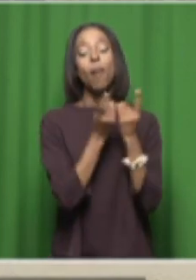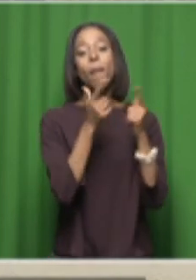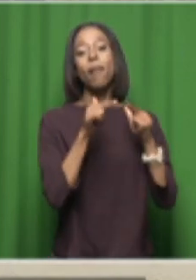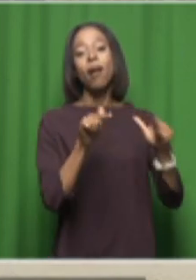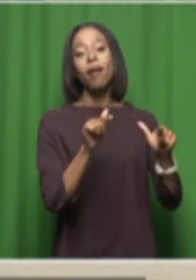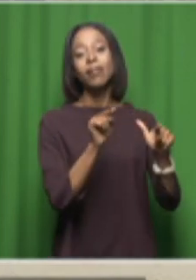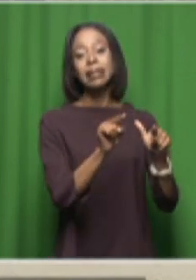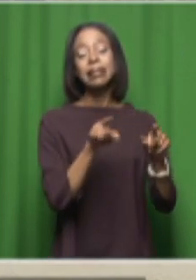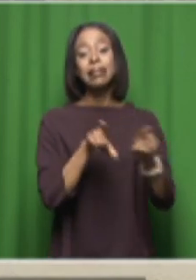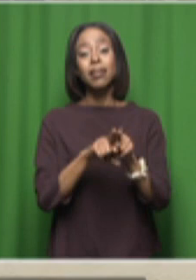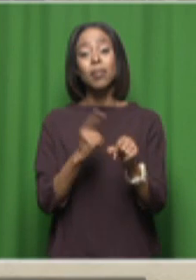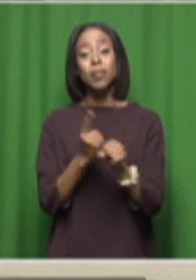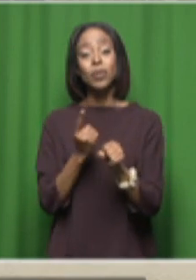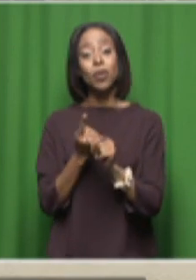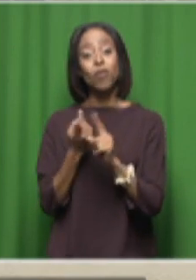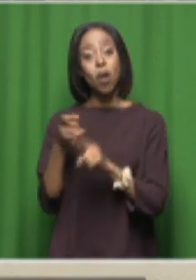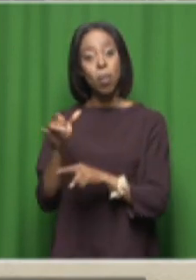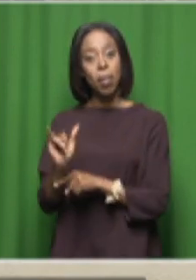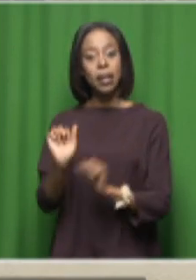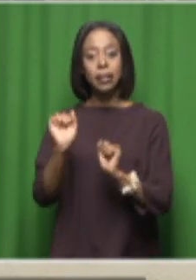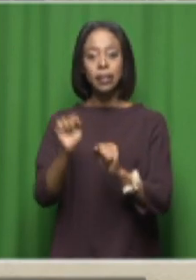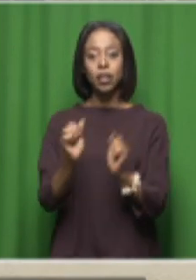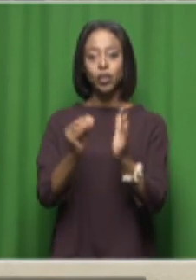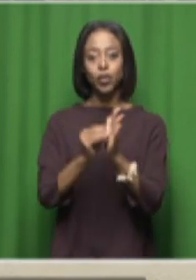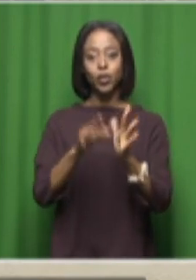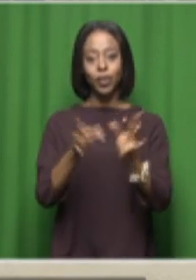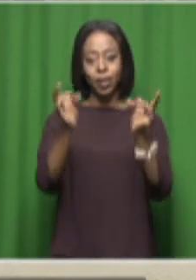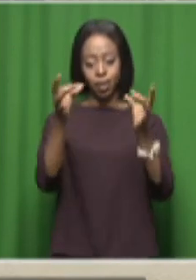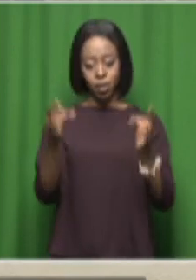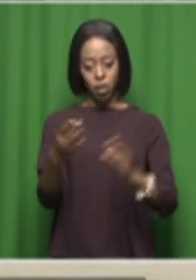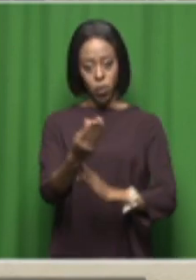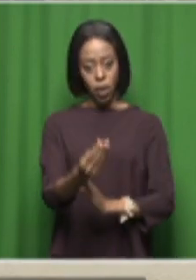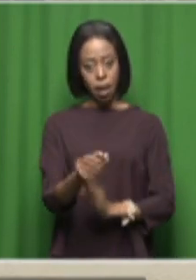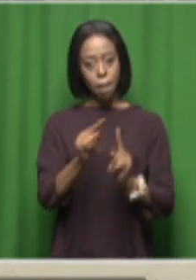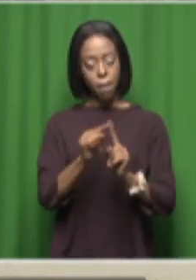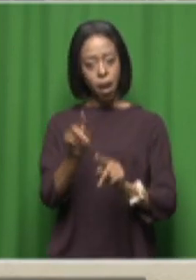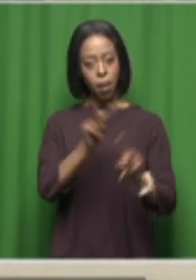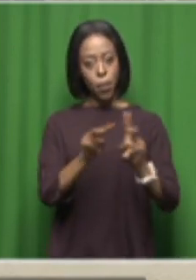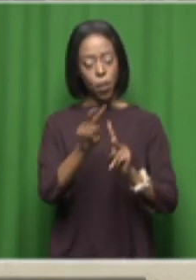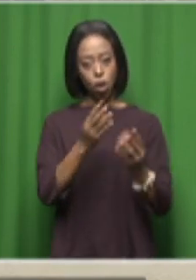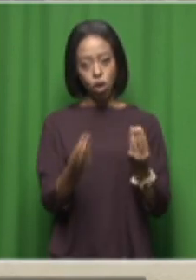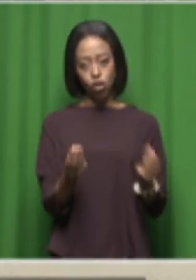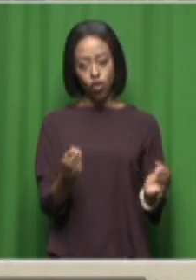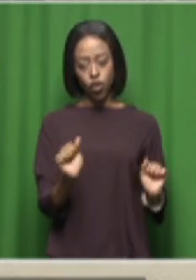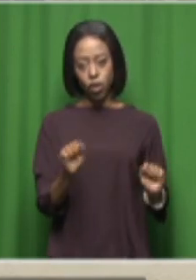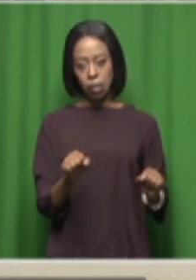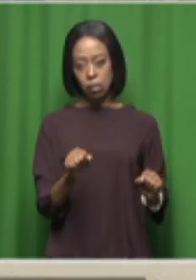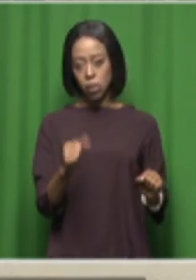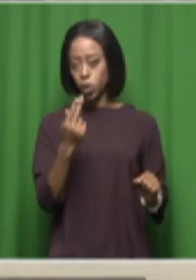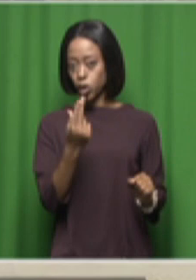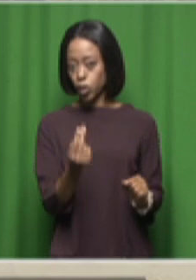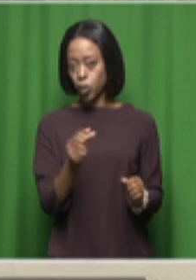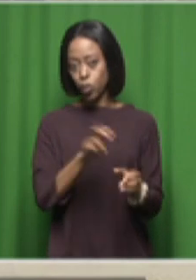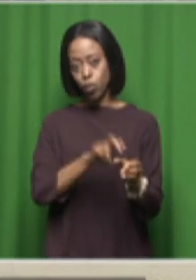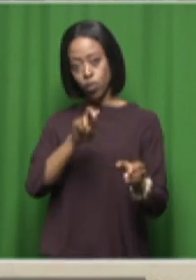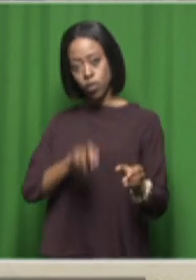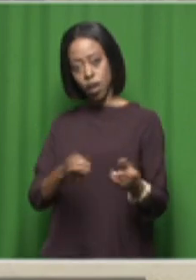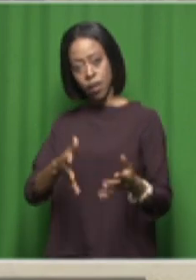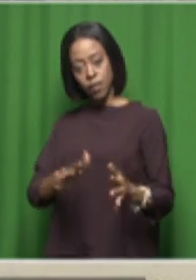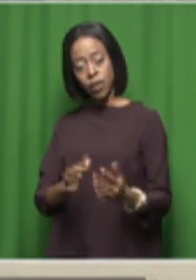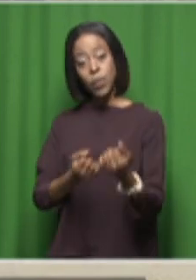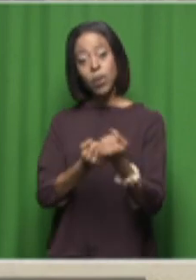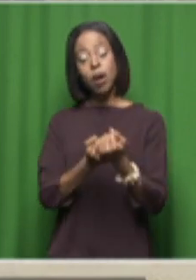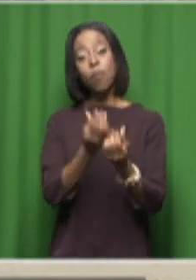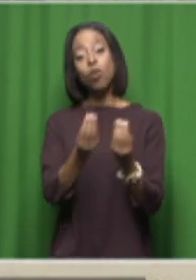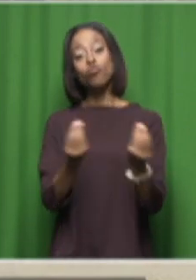level as well, because you've got your learner stats. Do we actually monitor children who do drop out? How do we actually